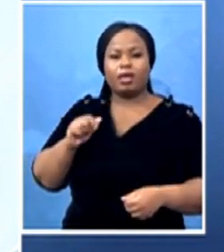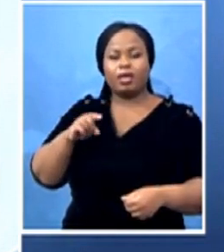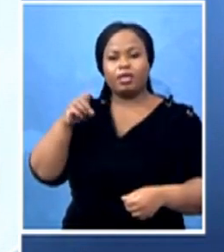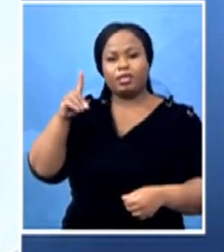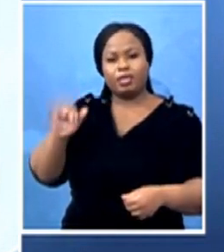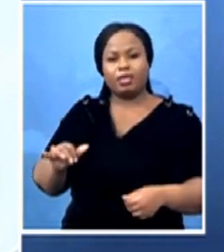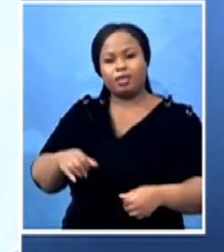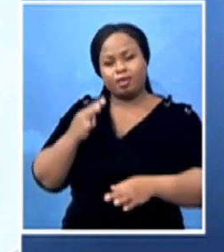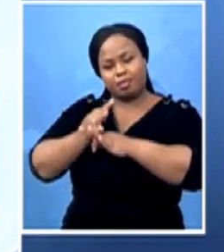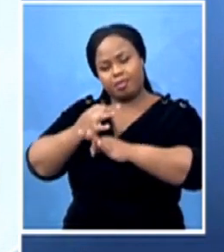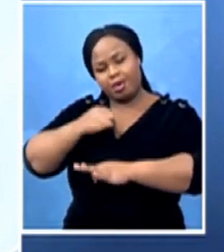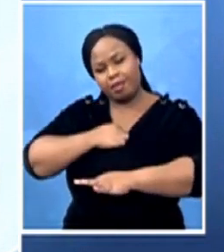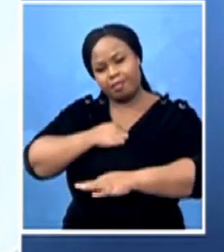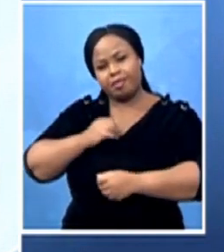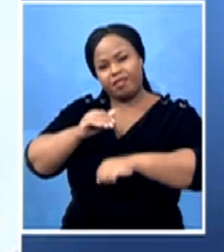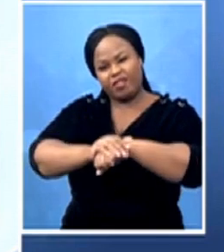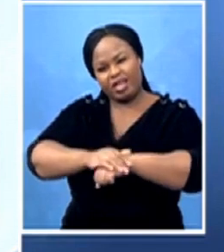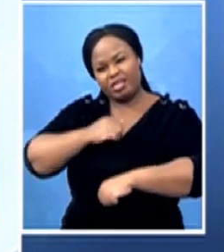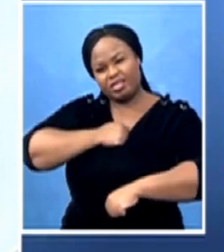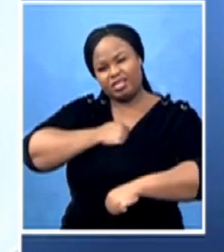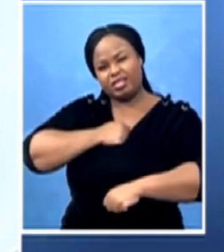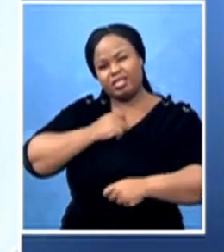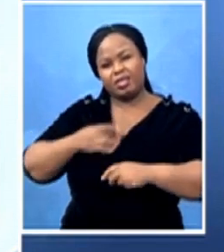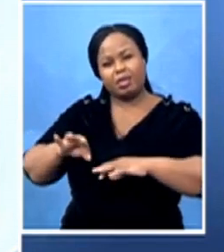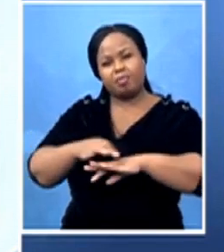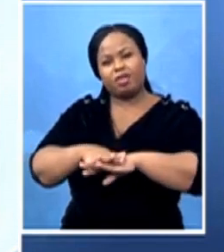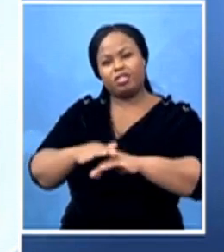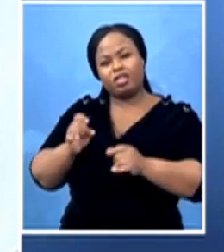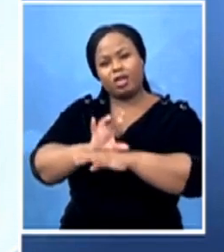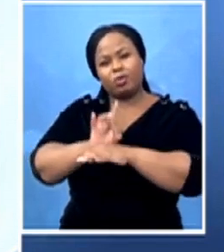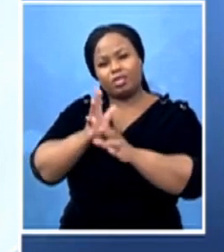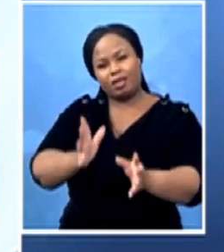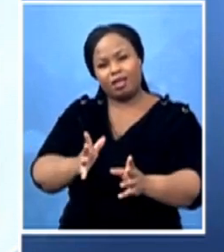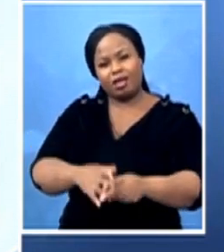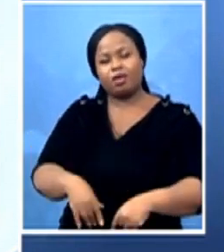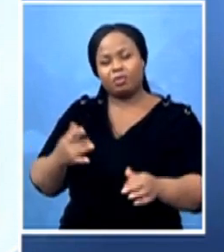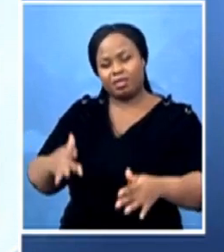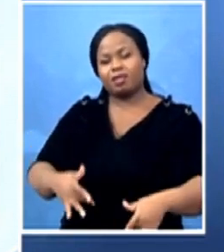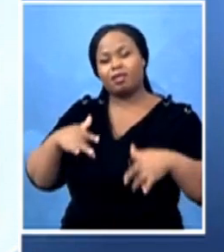Happy birthday, a marriage counselor. Repilele, Daddy. Kia leboga.